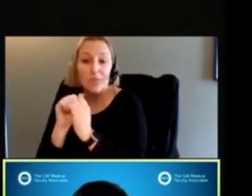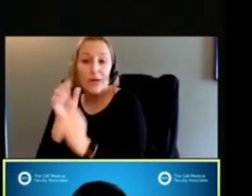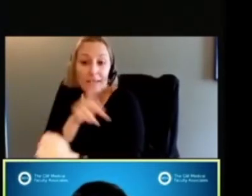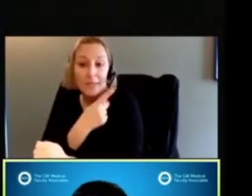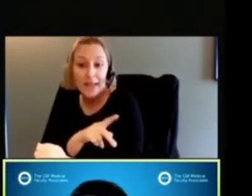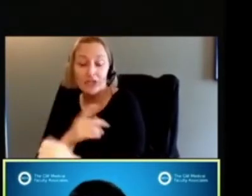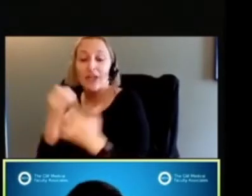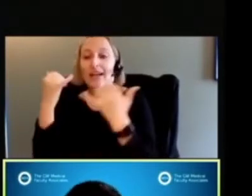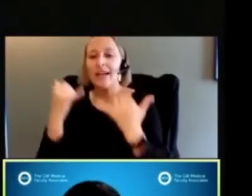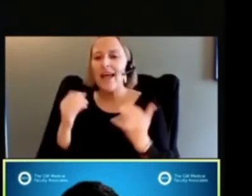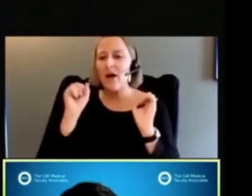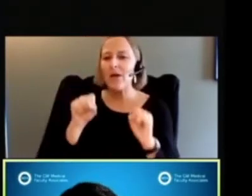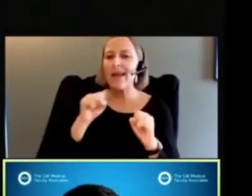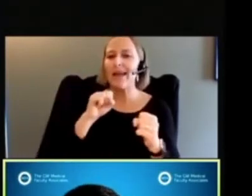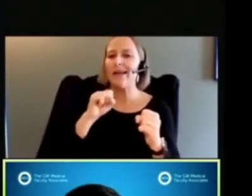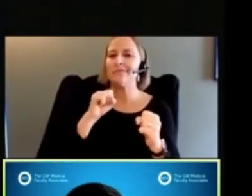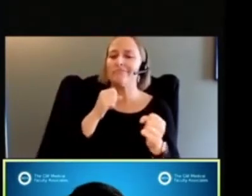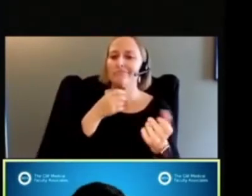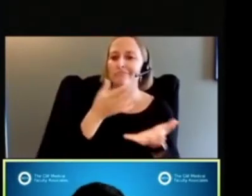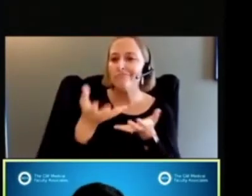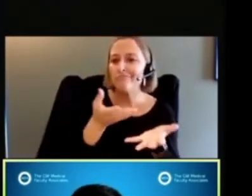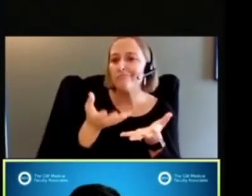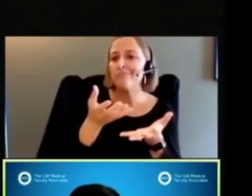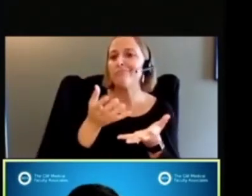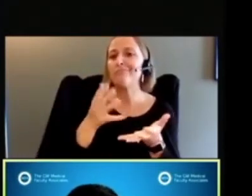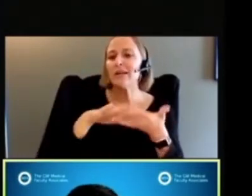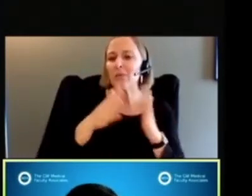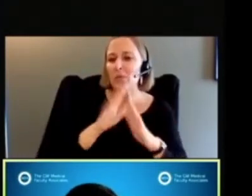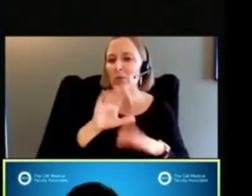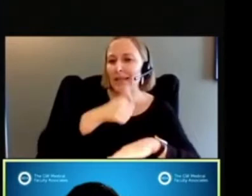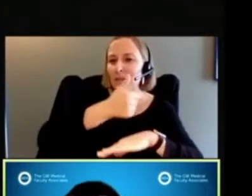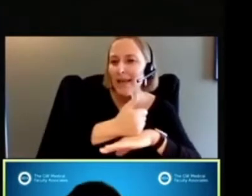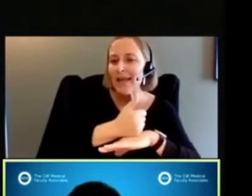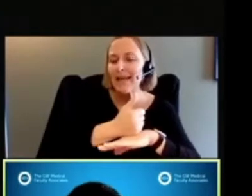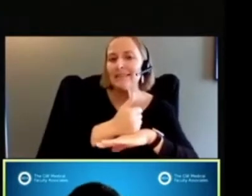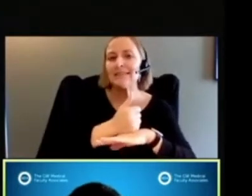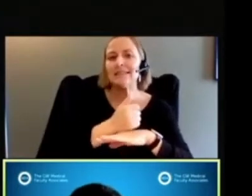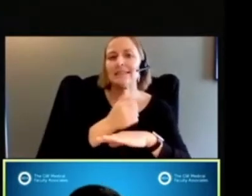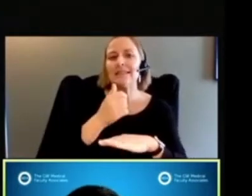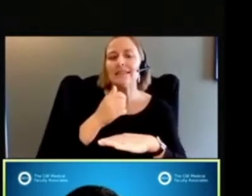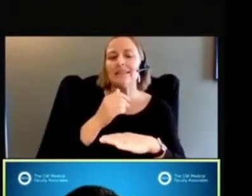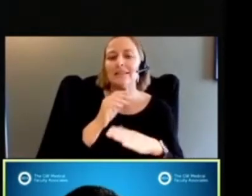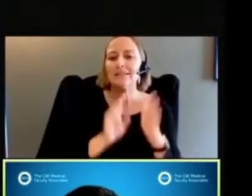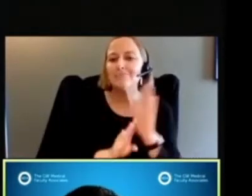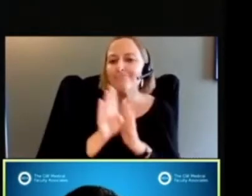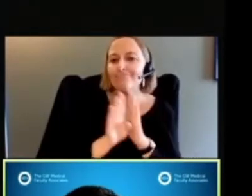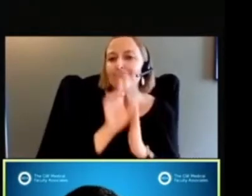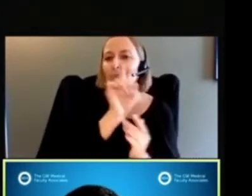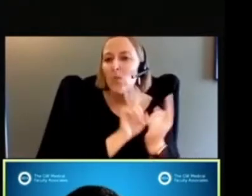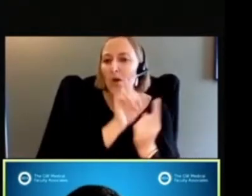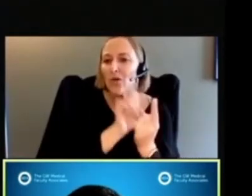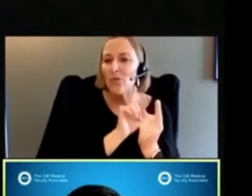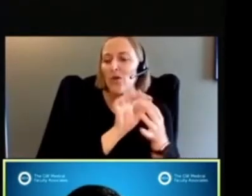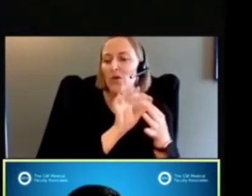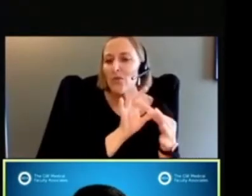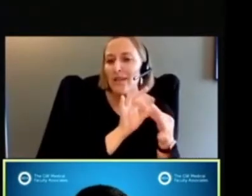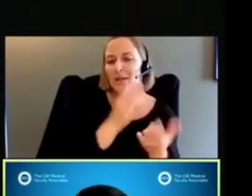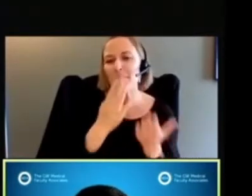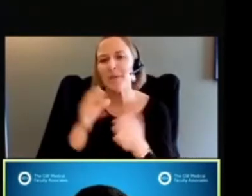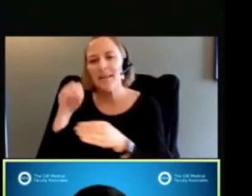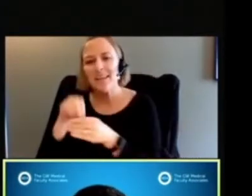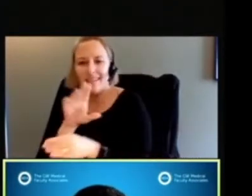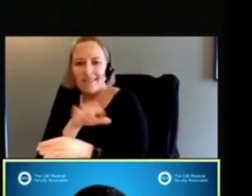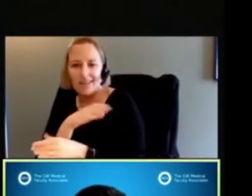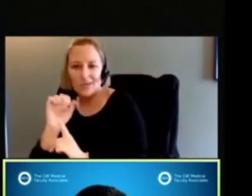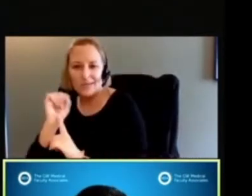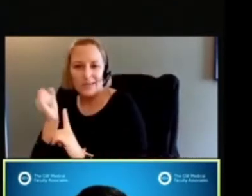to communicate with them in a community-based setting and have these kind of one-on-one relationships that you may not have when you're outside that clinical setting.